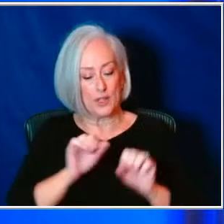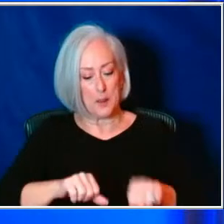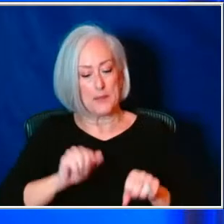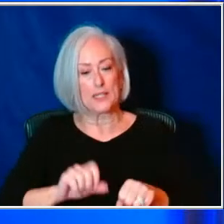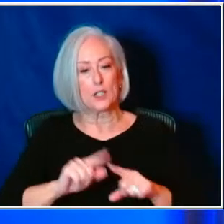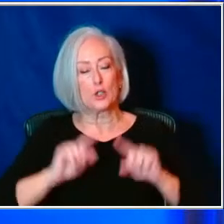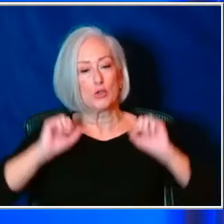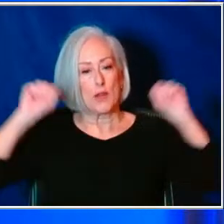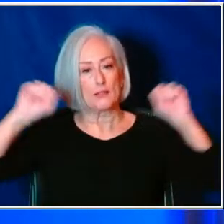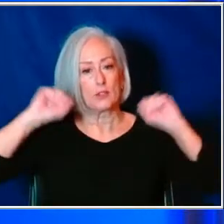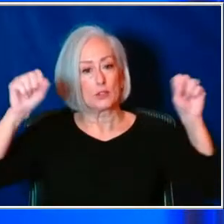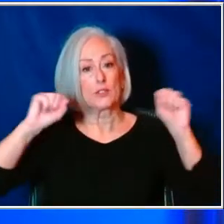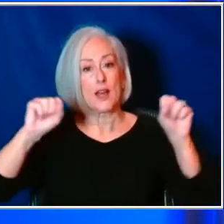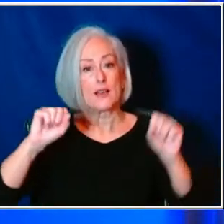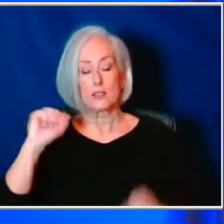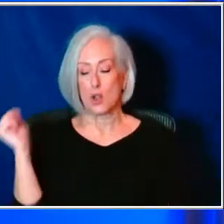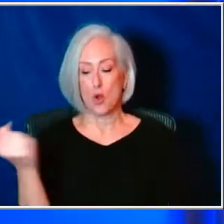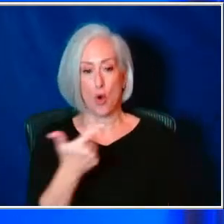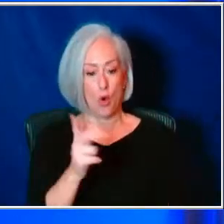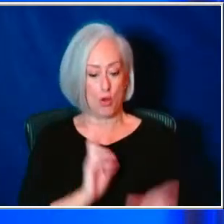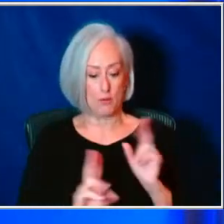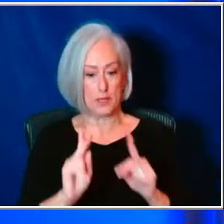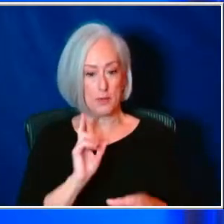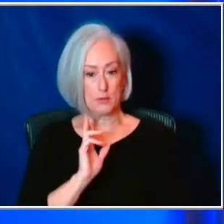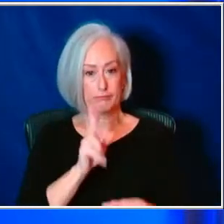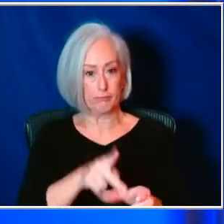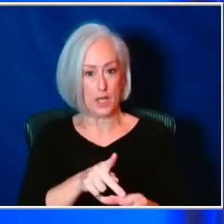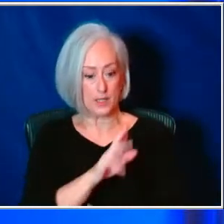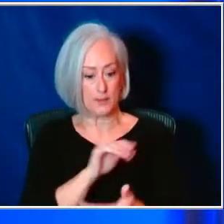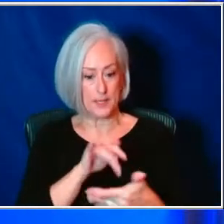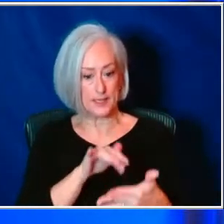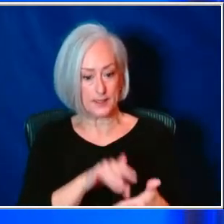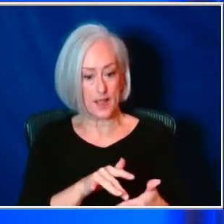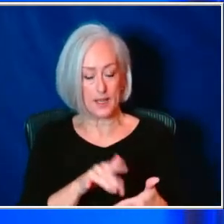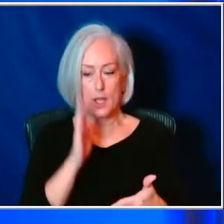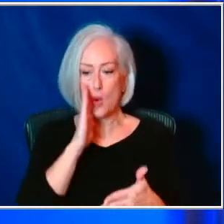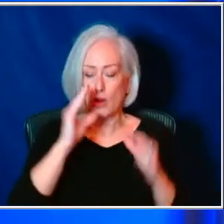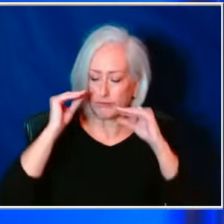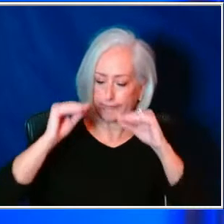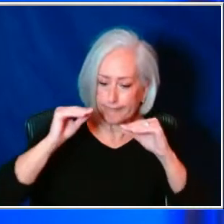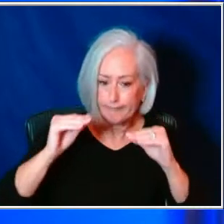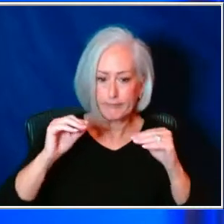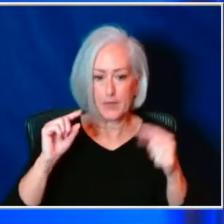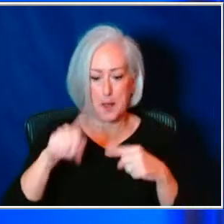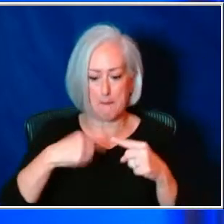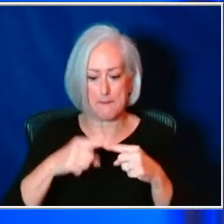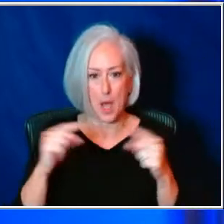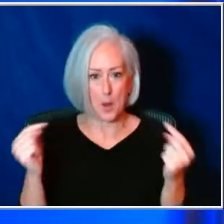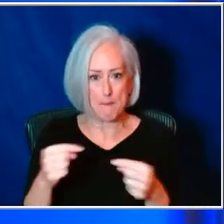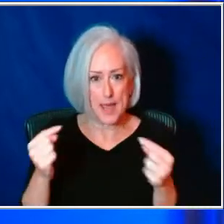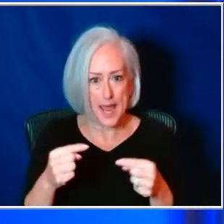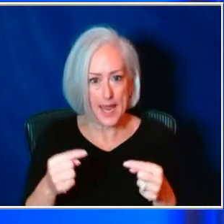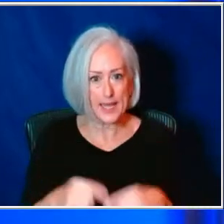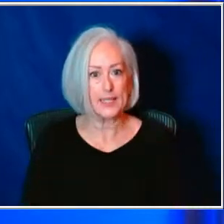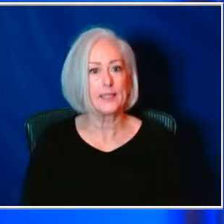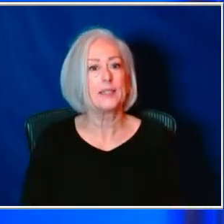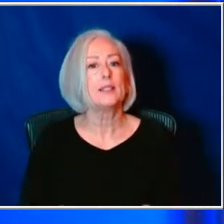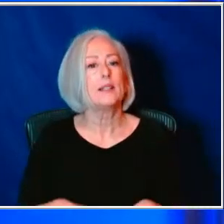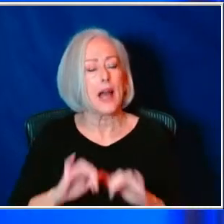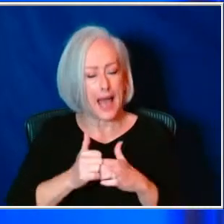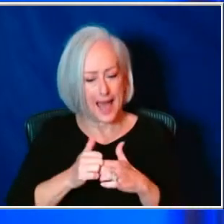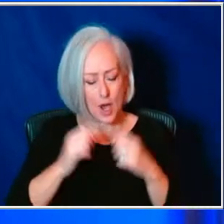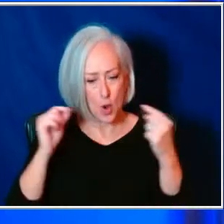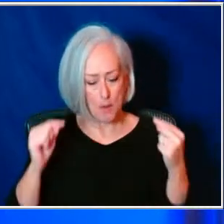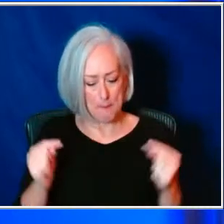will receive education on pain, as well as pain mechanisms, because there's a lot going on in how pain is processed within the